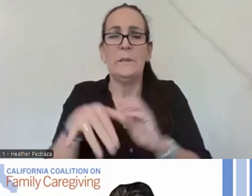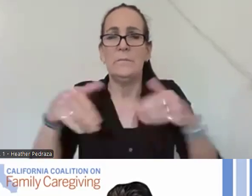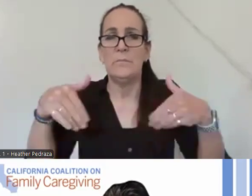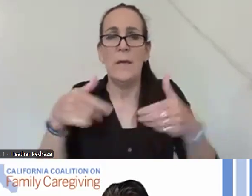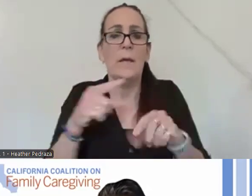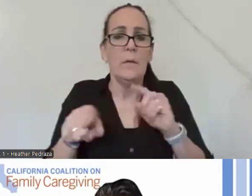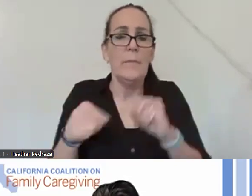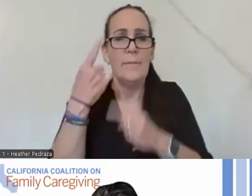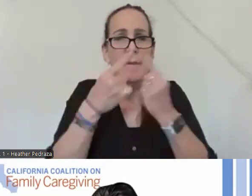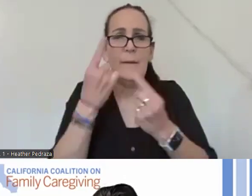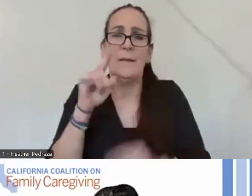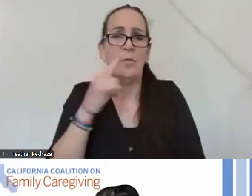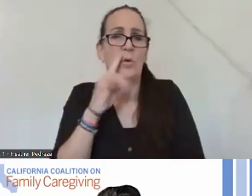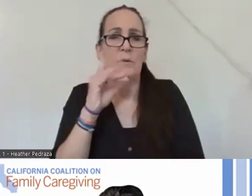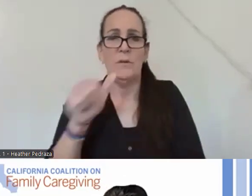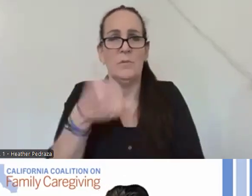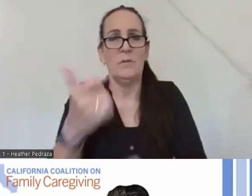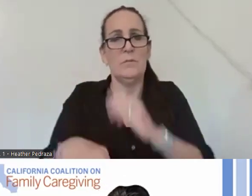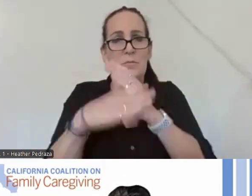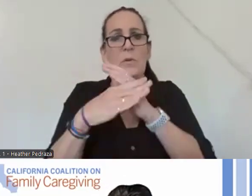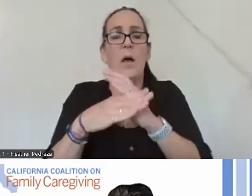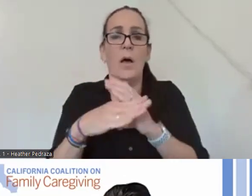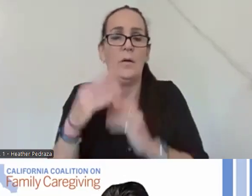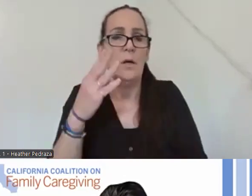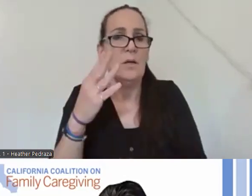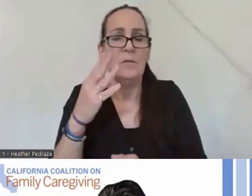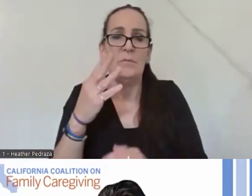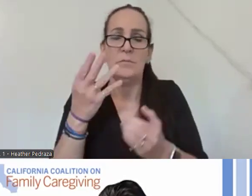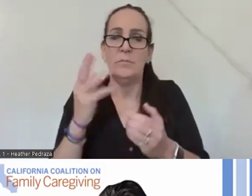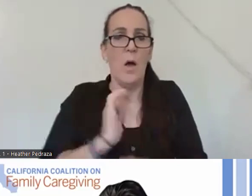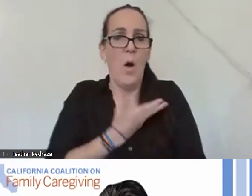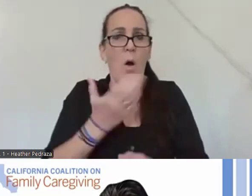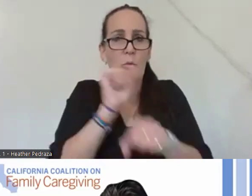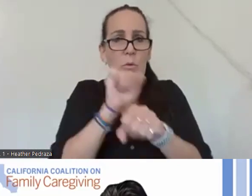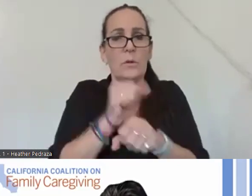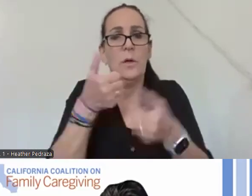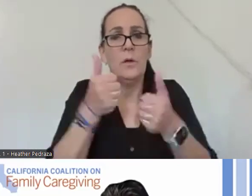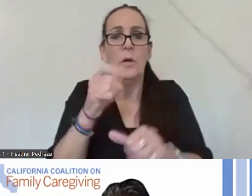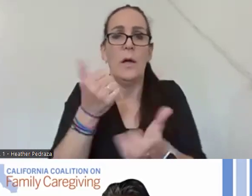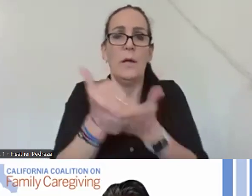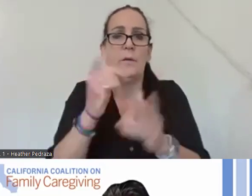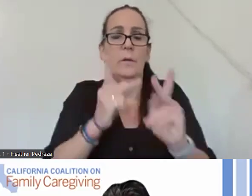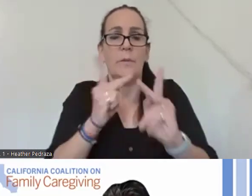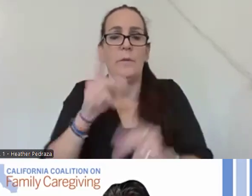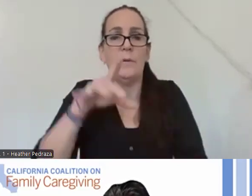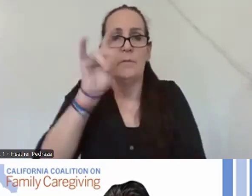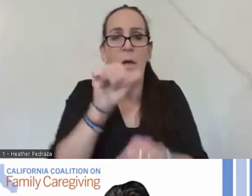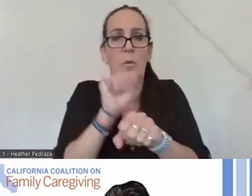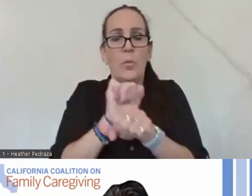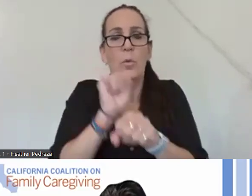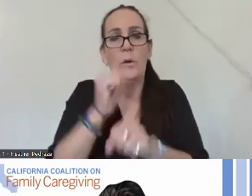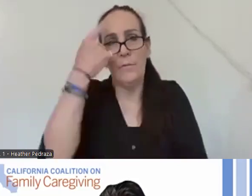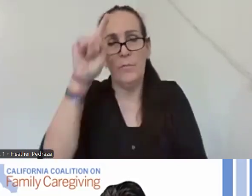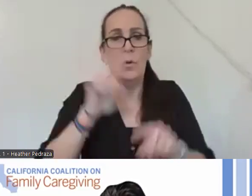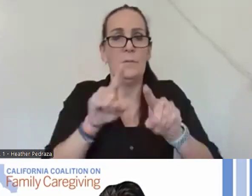another barrier to the work that we already do, trying to find homes for individuals. As I mentioned before, there's over